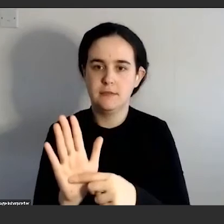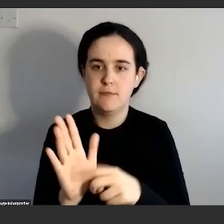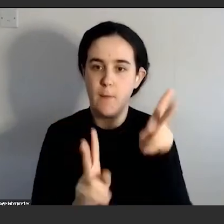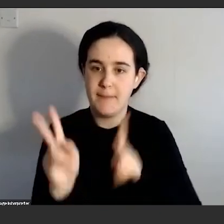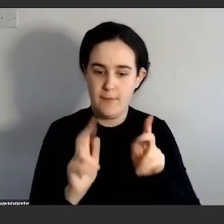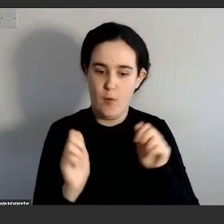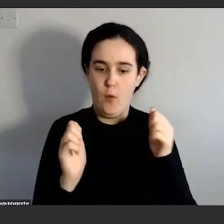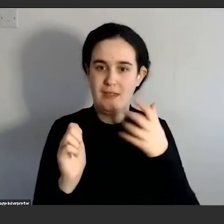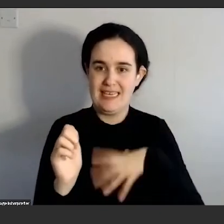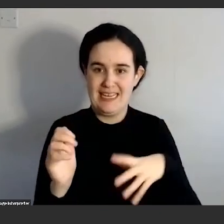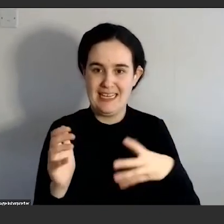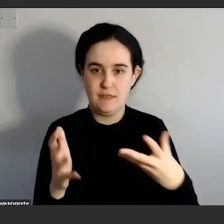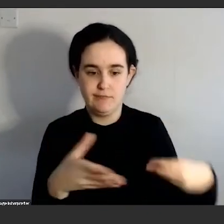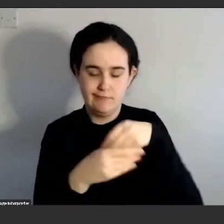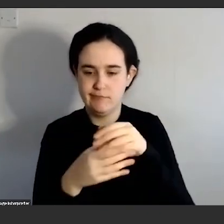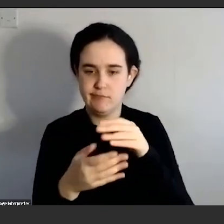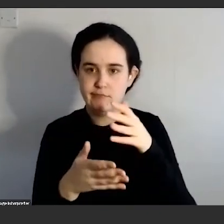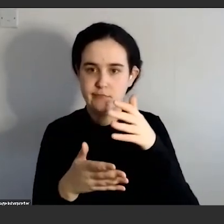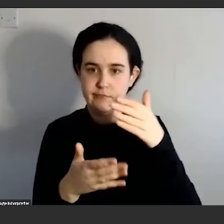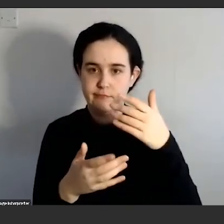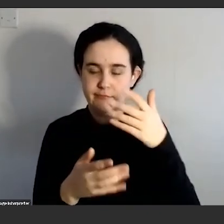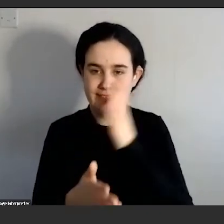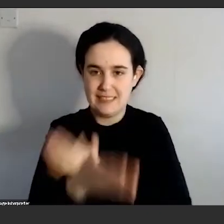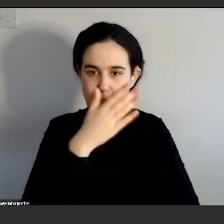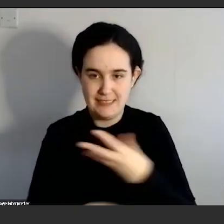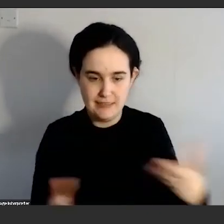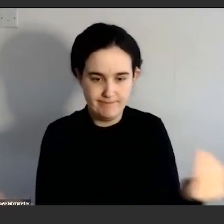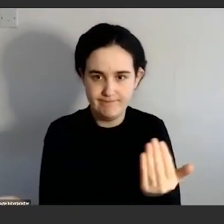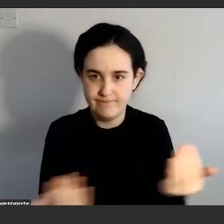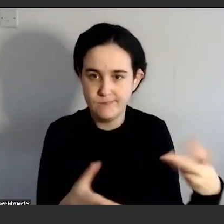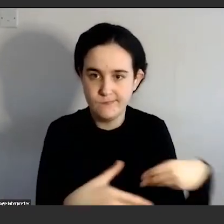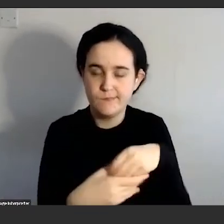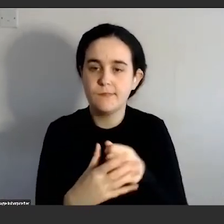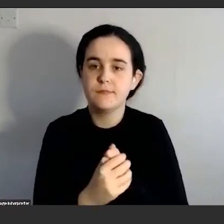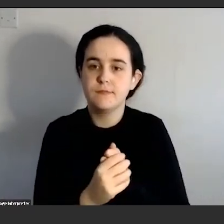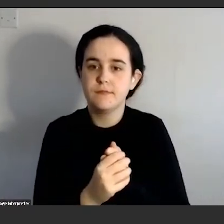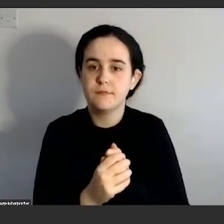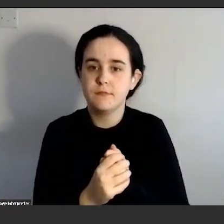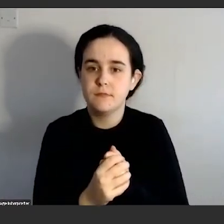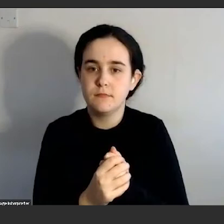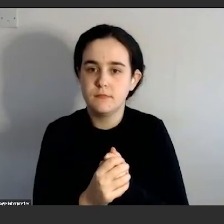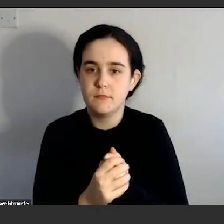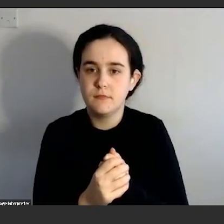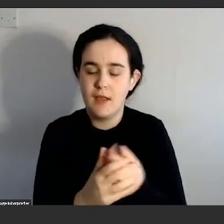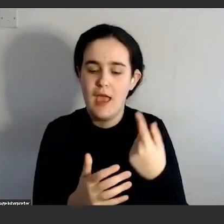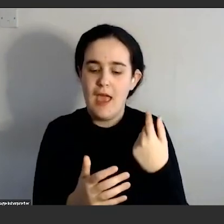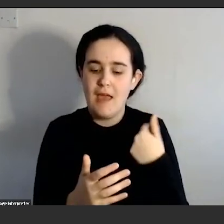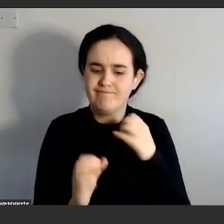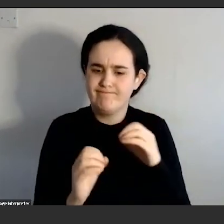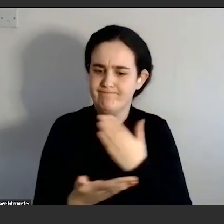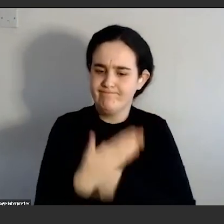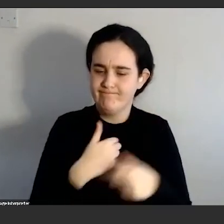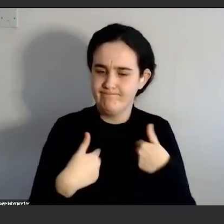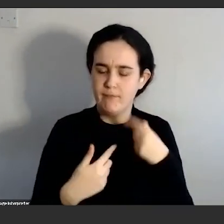And as someone speaking not for myself, but for the communities that I represent, there are commonalities and a